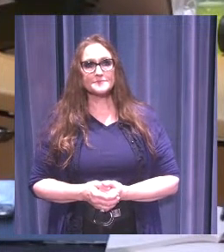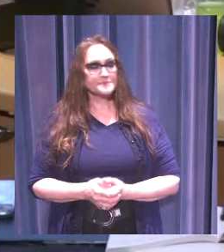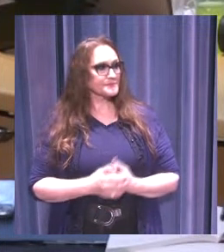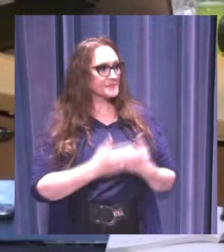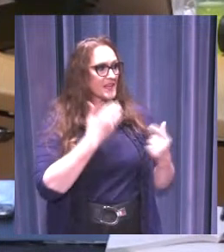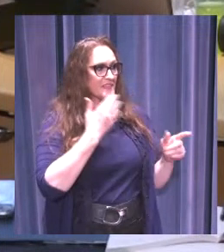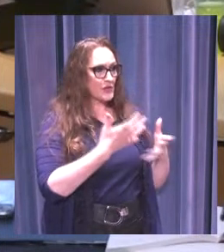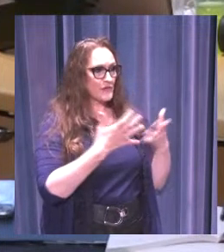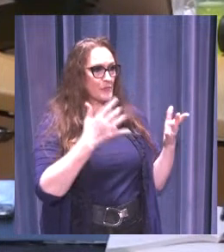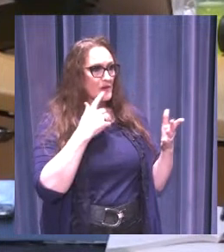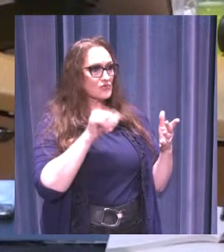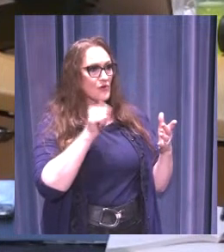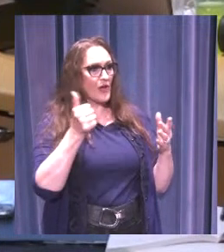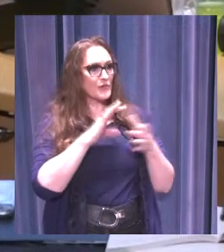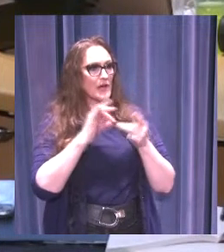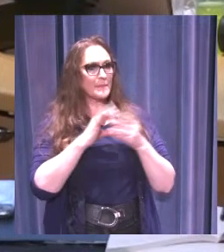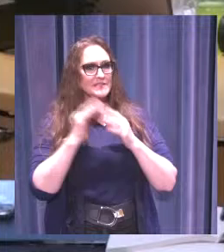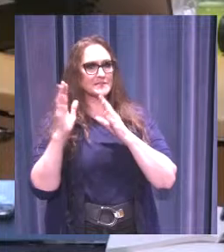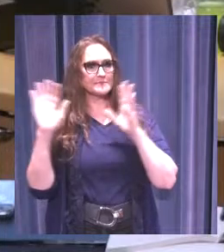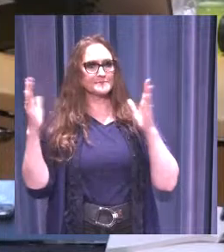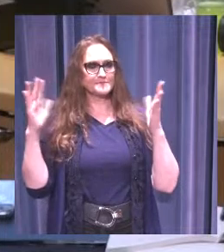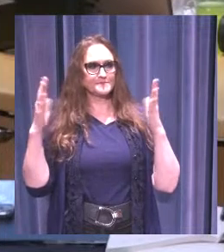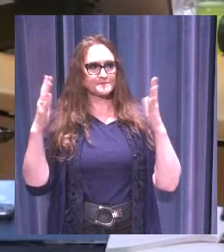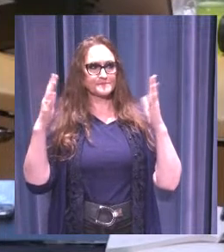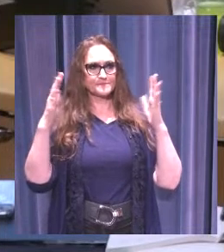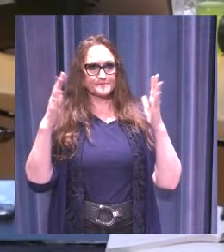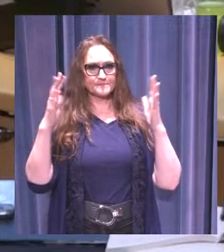Thank you very much. Are there any other comments?